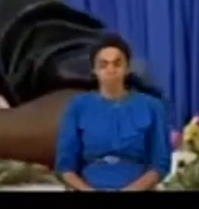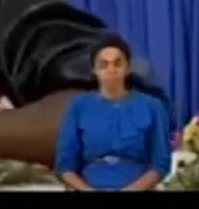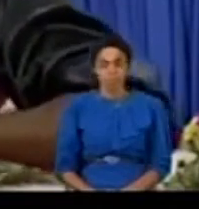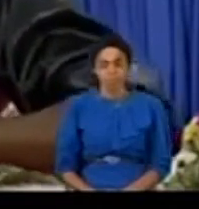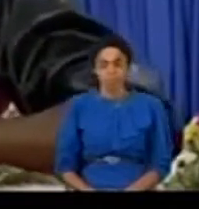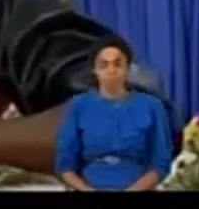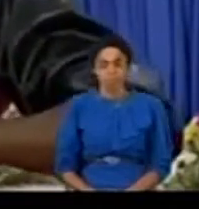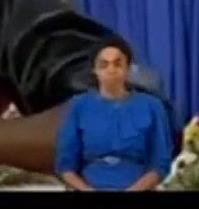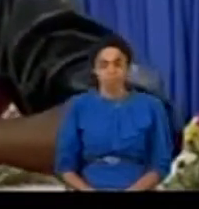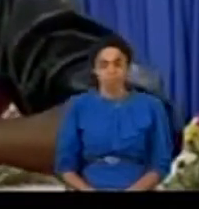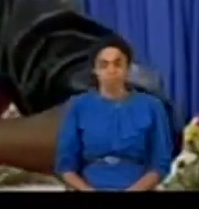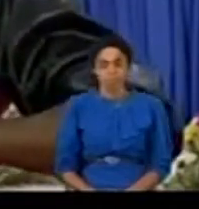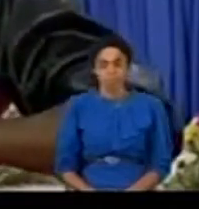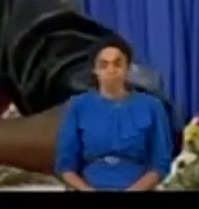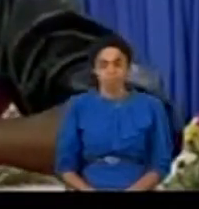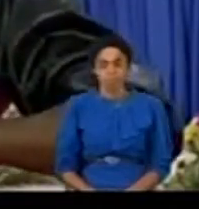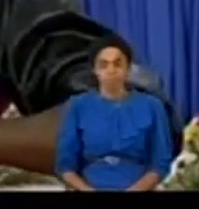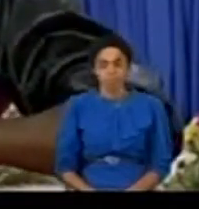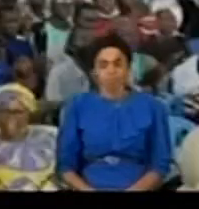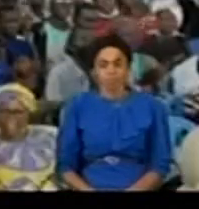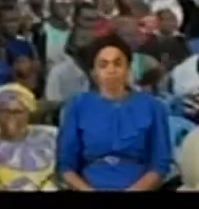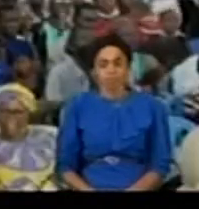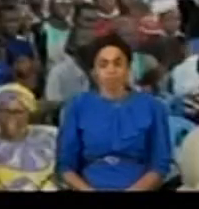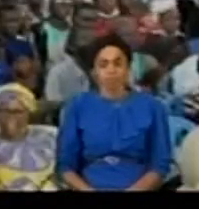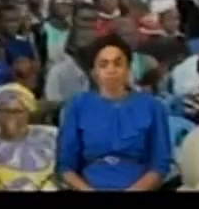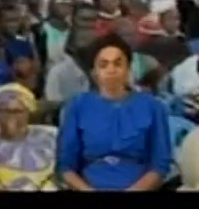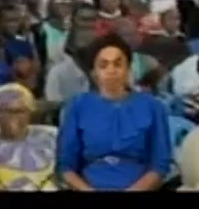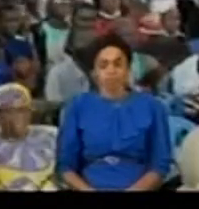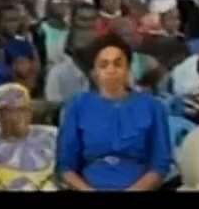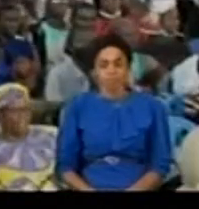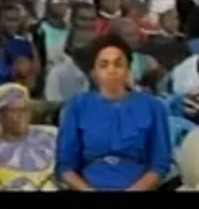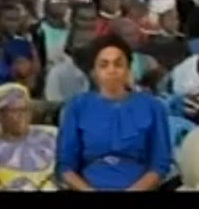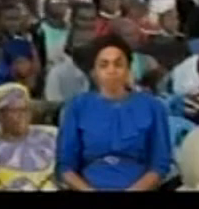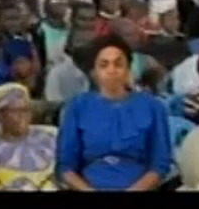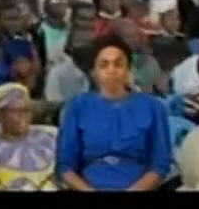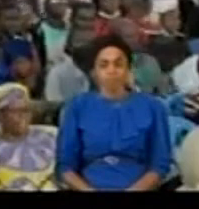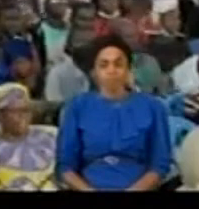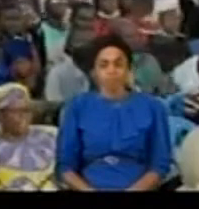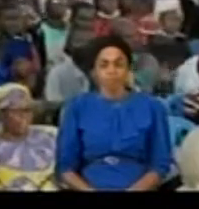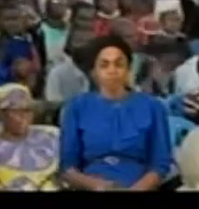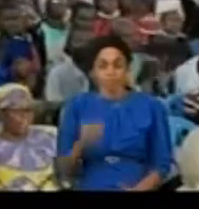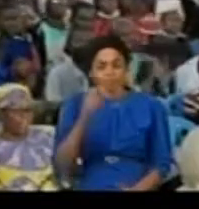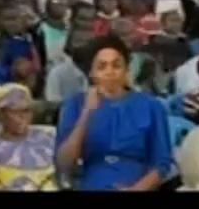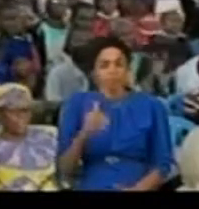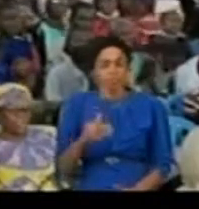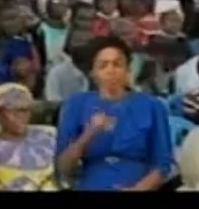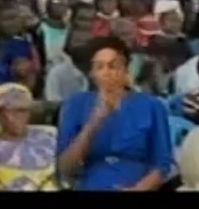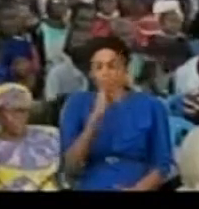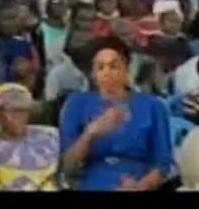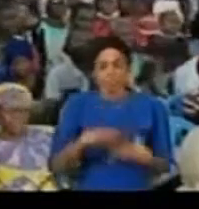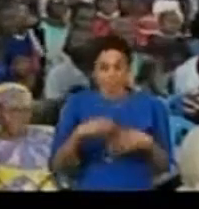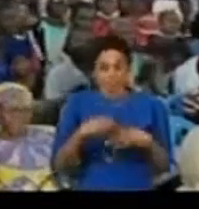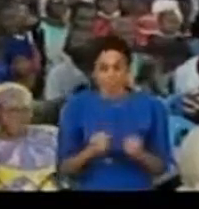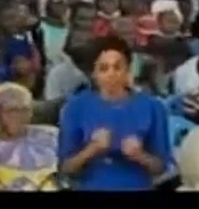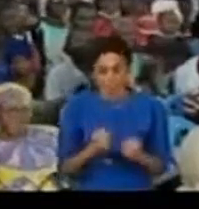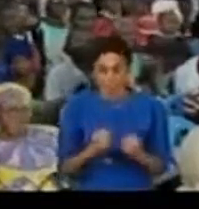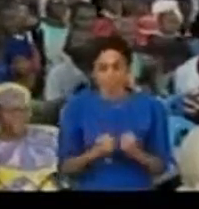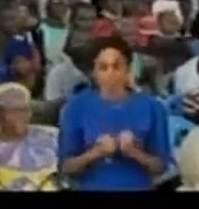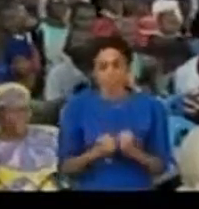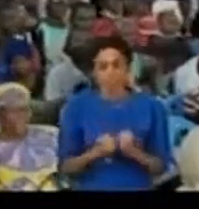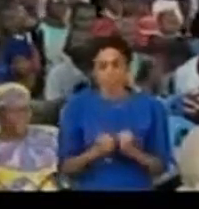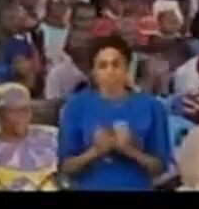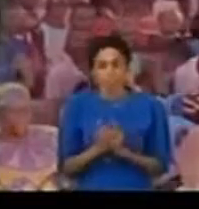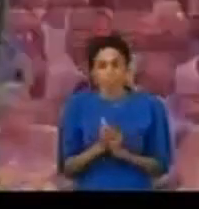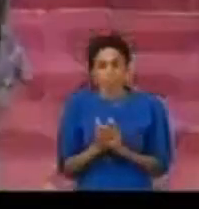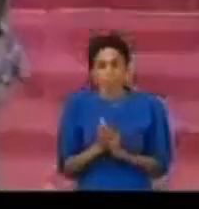gba iwosan. I Pentecostal healed. Praise the Lord. Put your